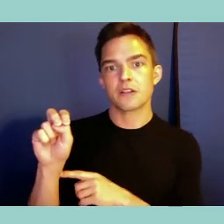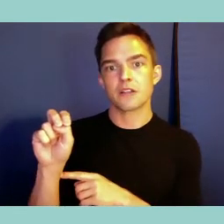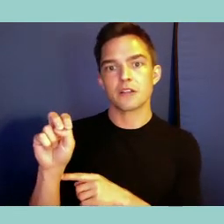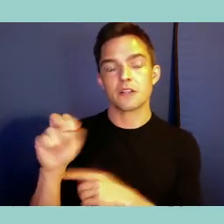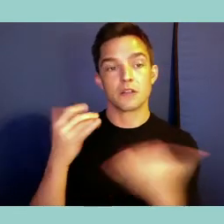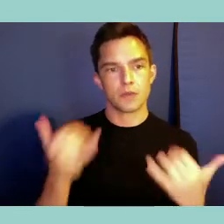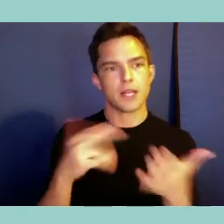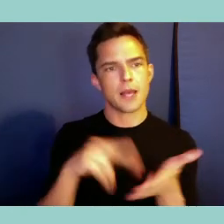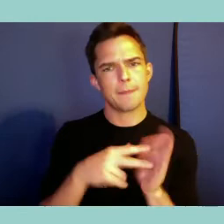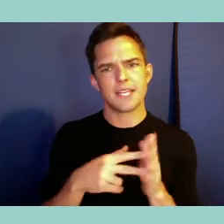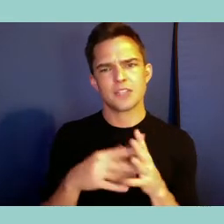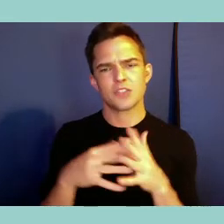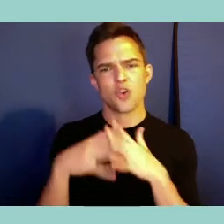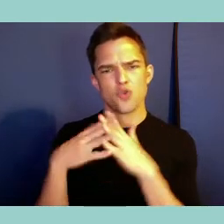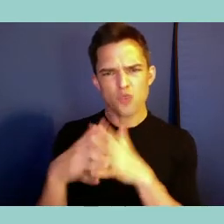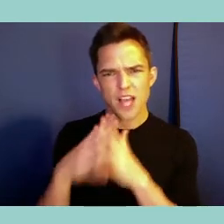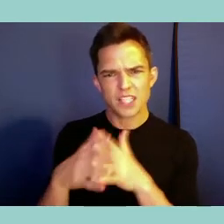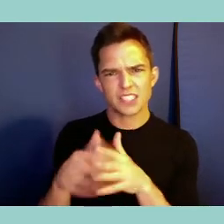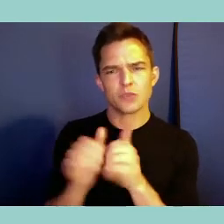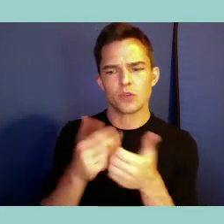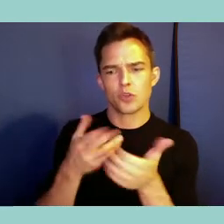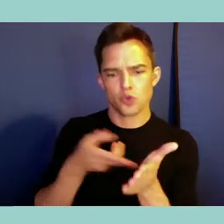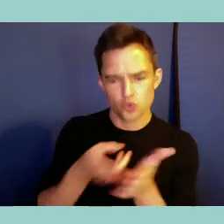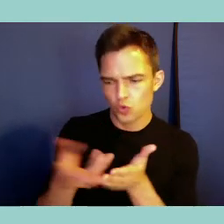Right now, that means wrestling with the truth